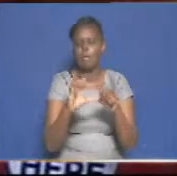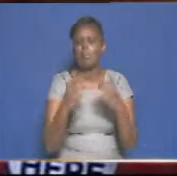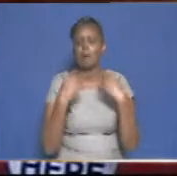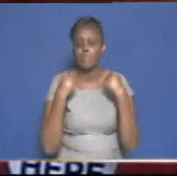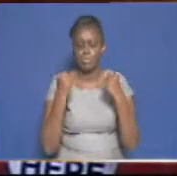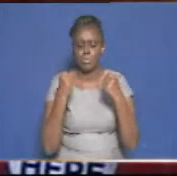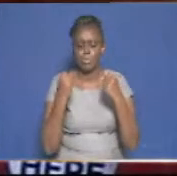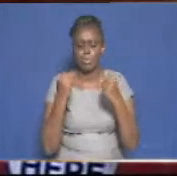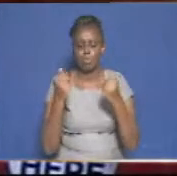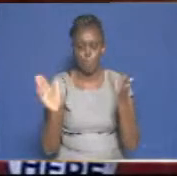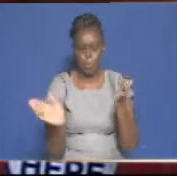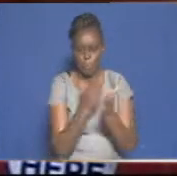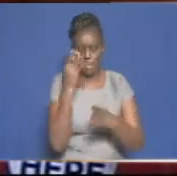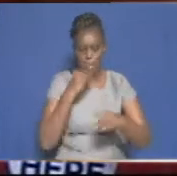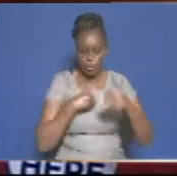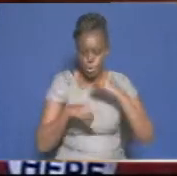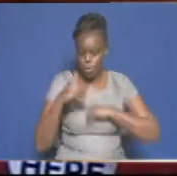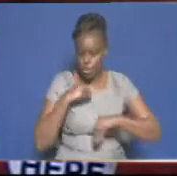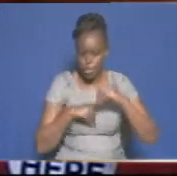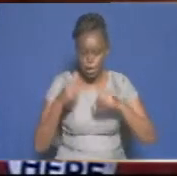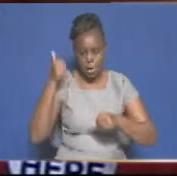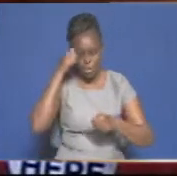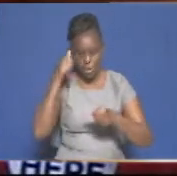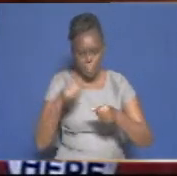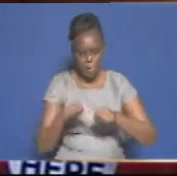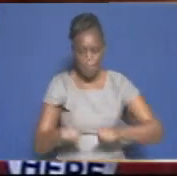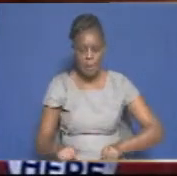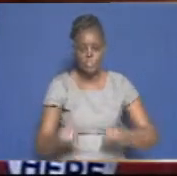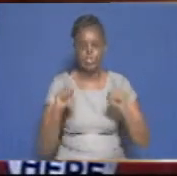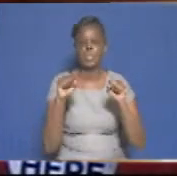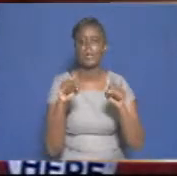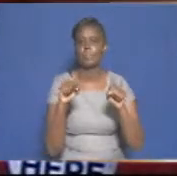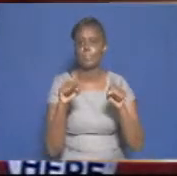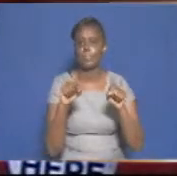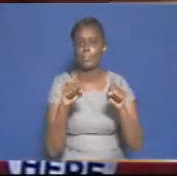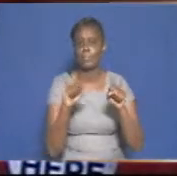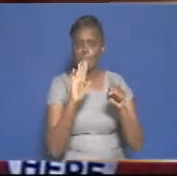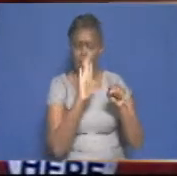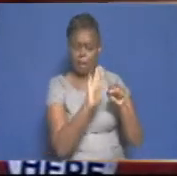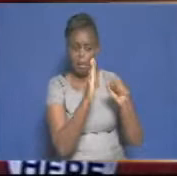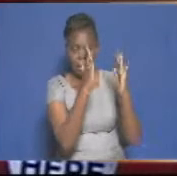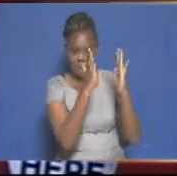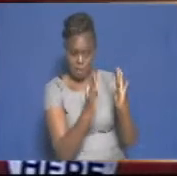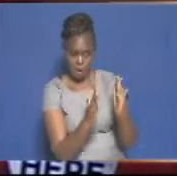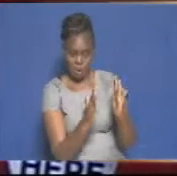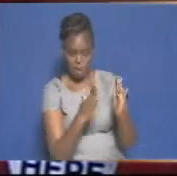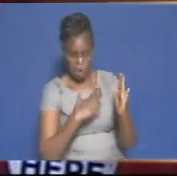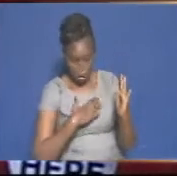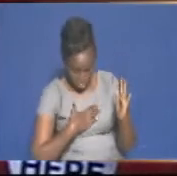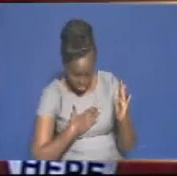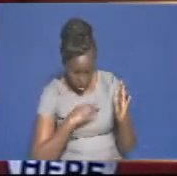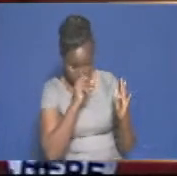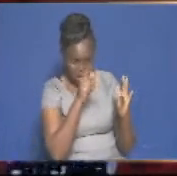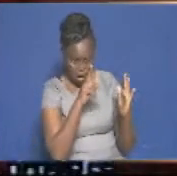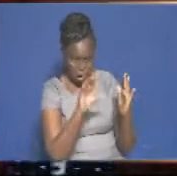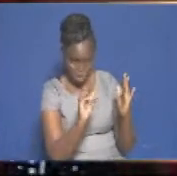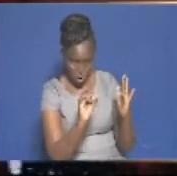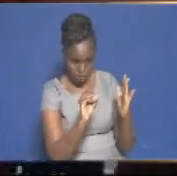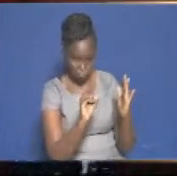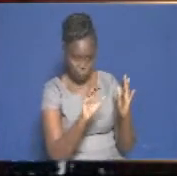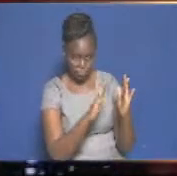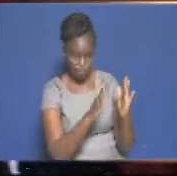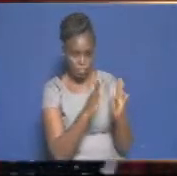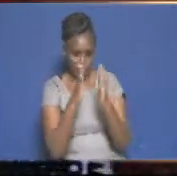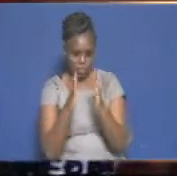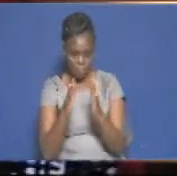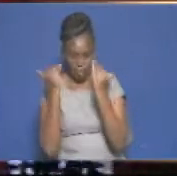corruption. I remember, Mr. Chair, that Jokoyo Mudiwo, Isaac Moura, and